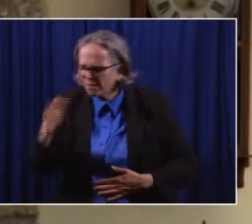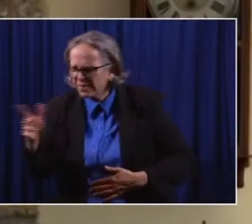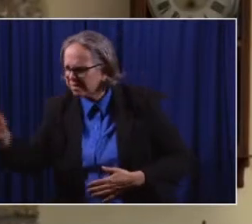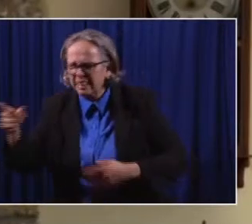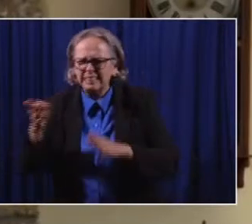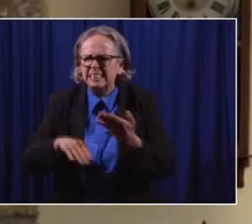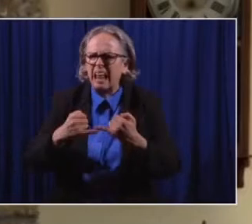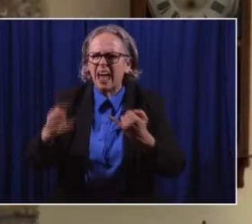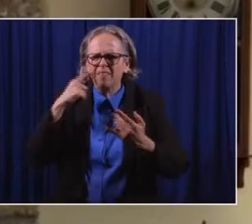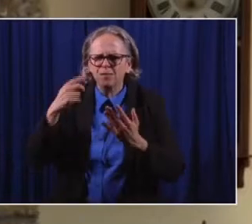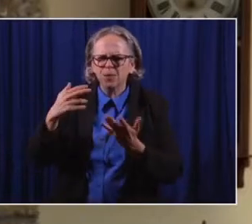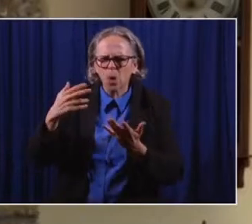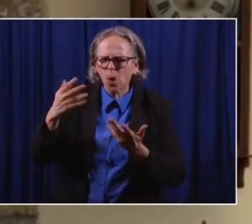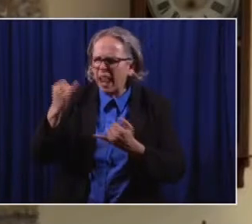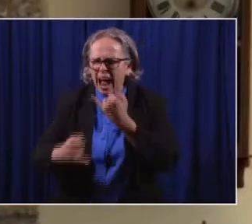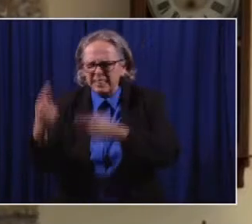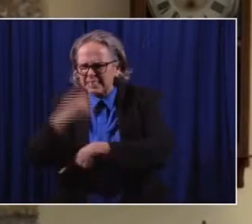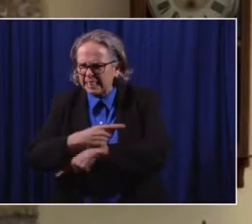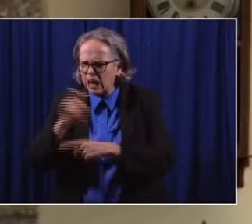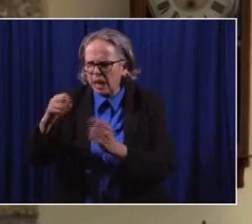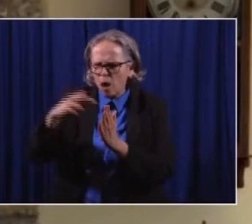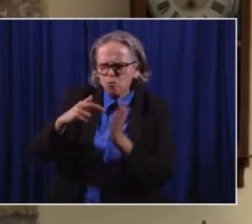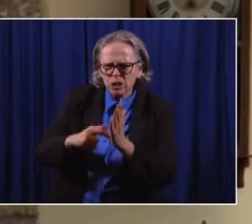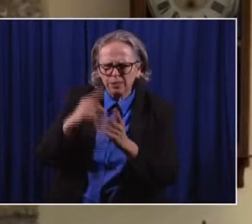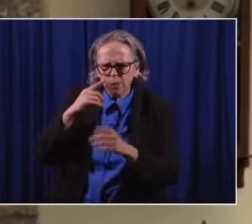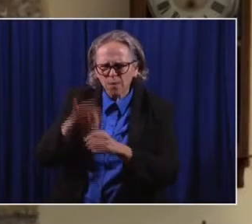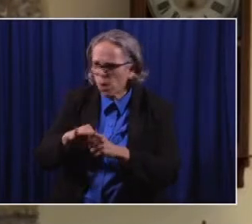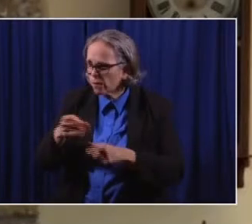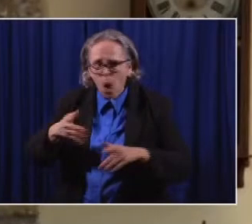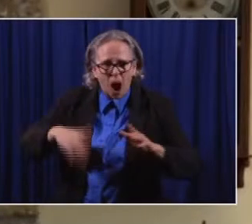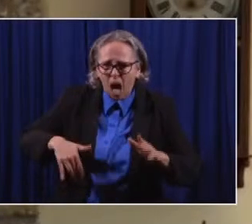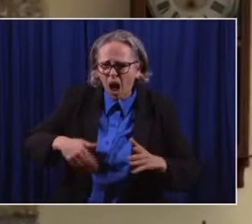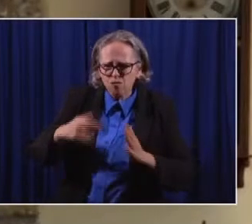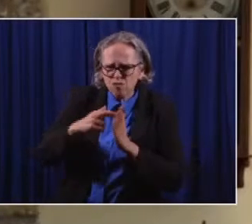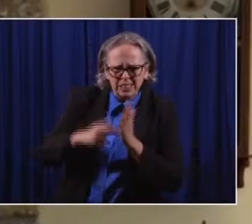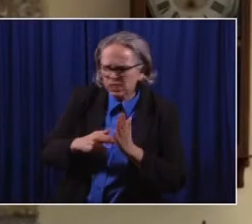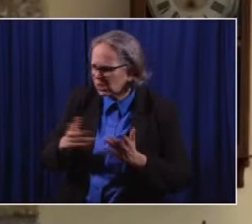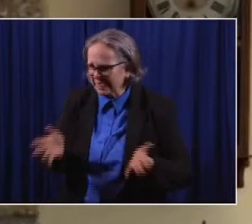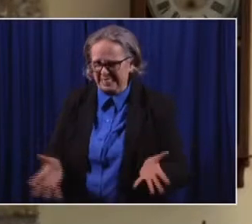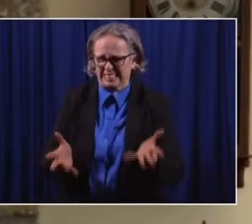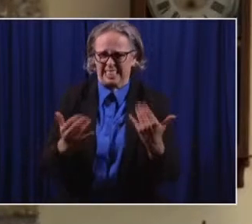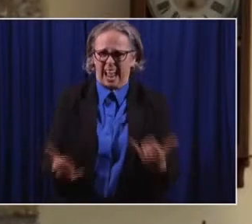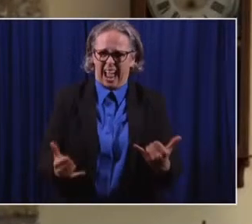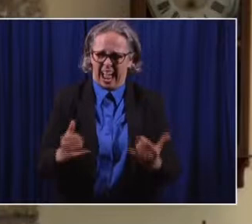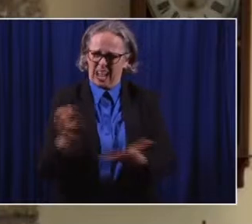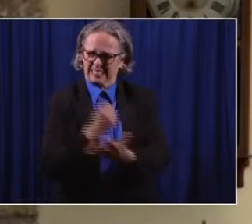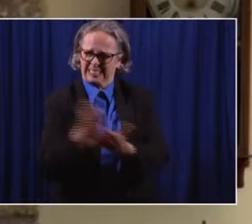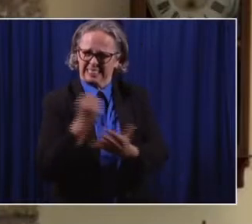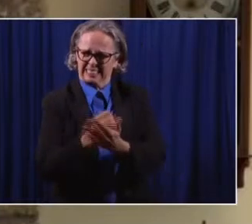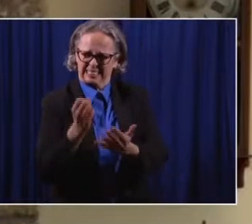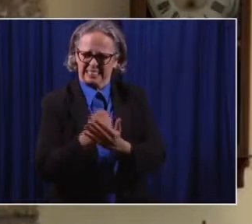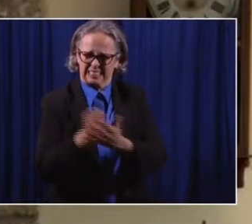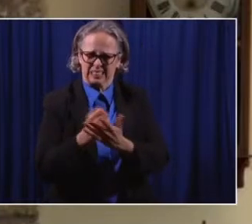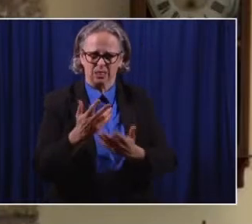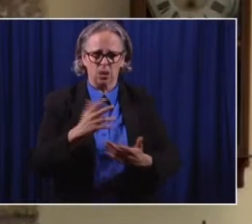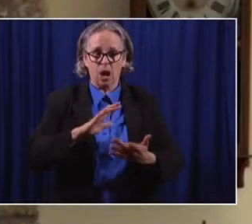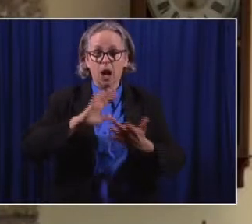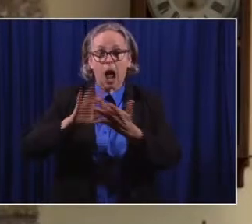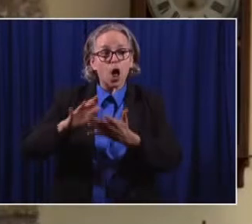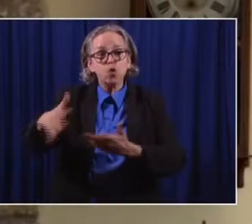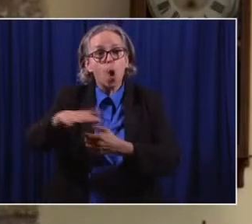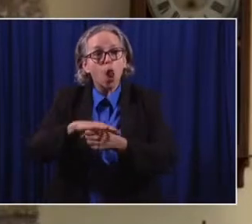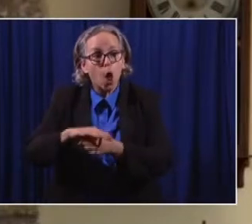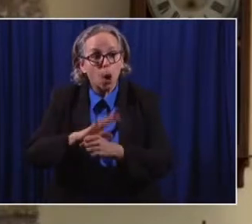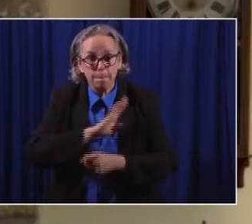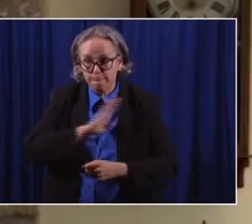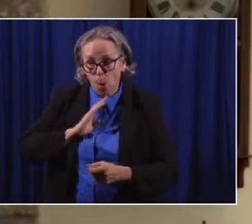last date to register. So if you're not registered, plenty of opportunity to get registered. Contact your local board of elections and